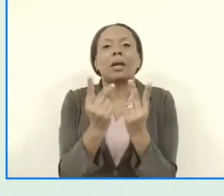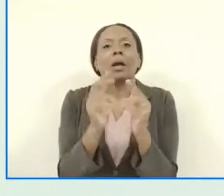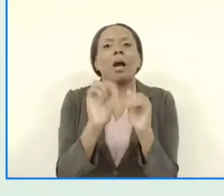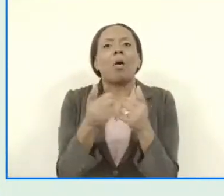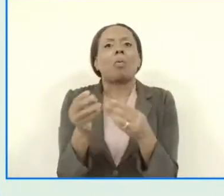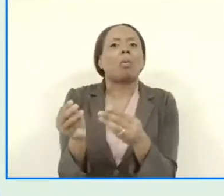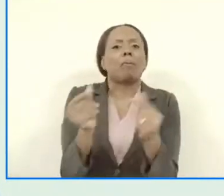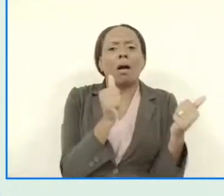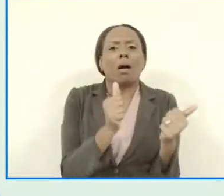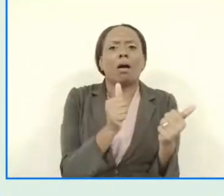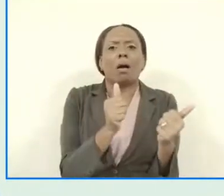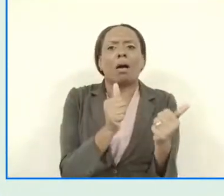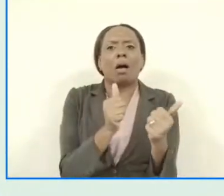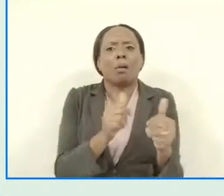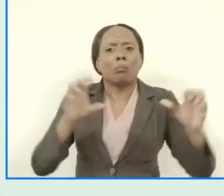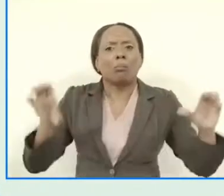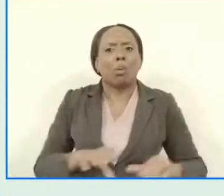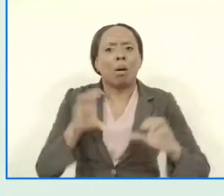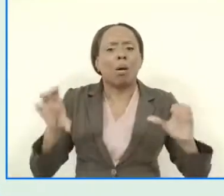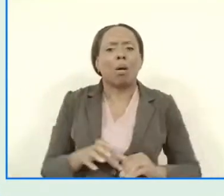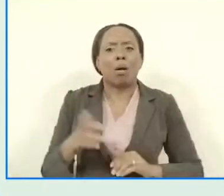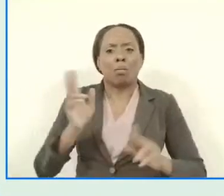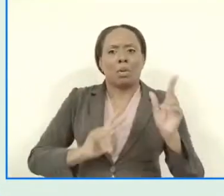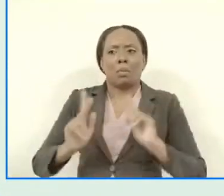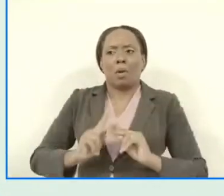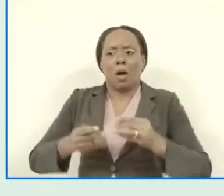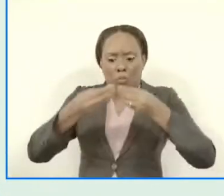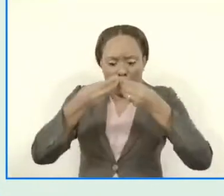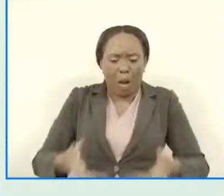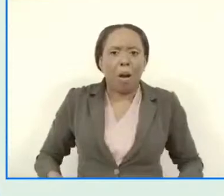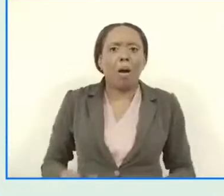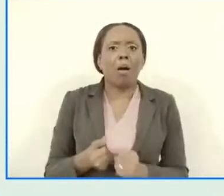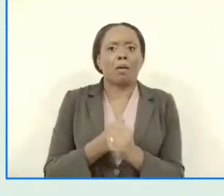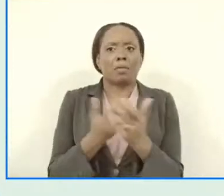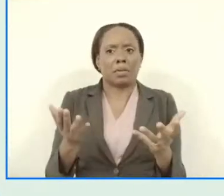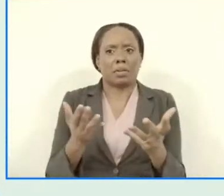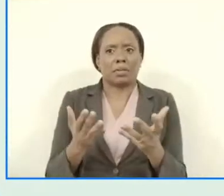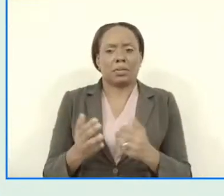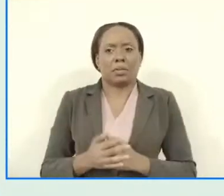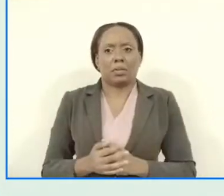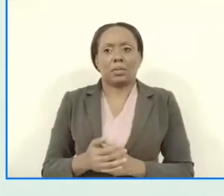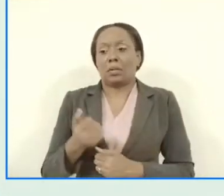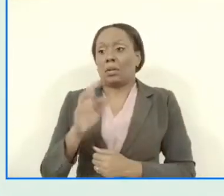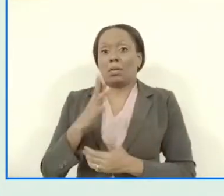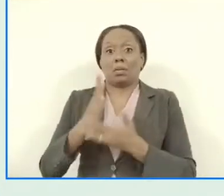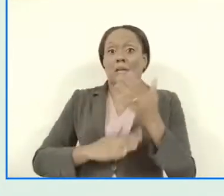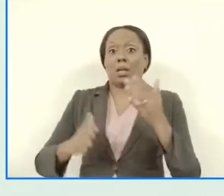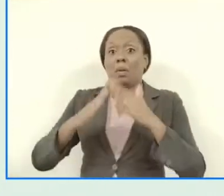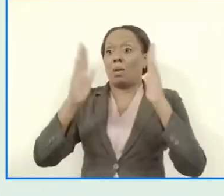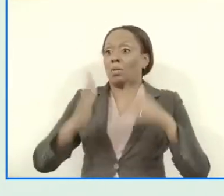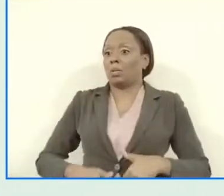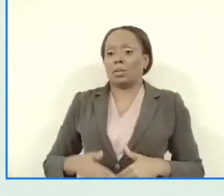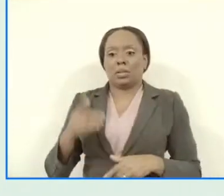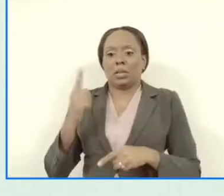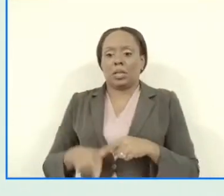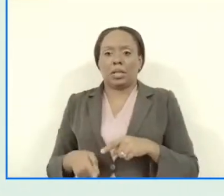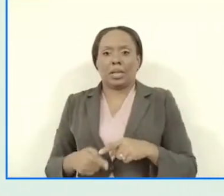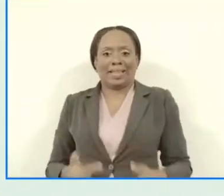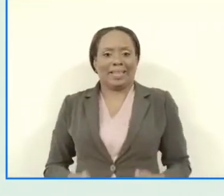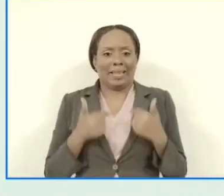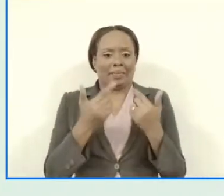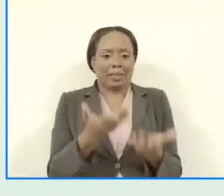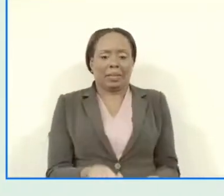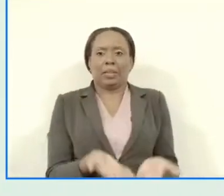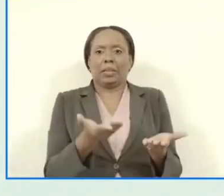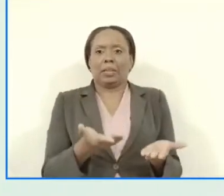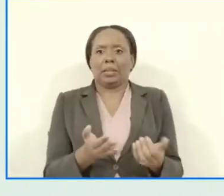action taken for those who have lost their houses entirely or where the houses are unfit and can't be rehabilitated. That is the